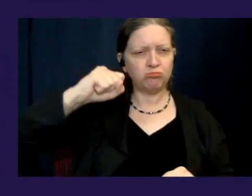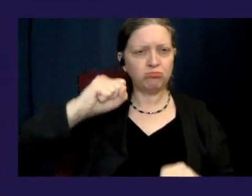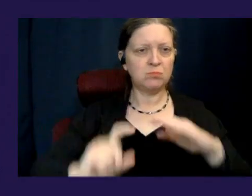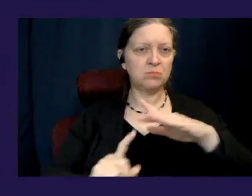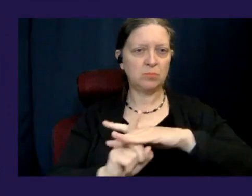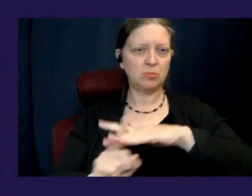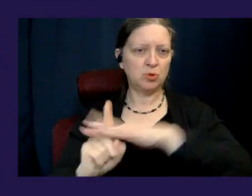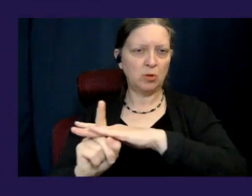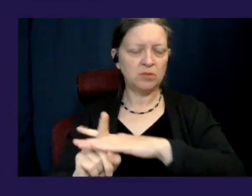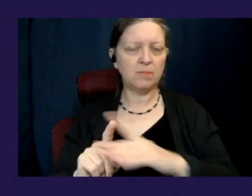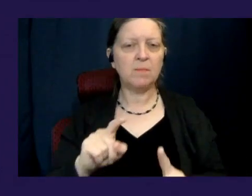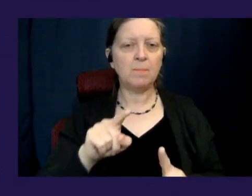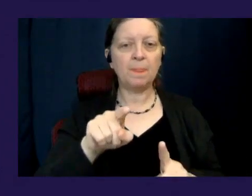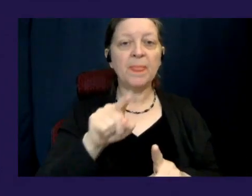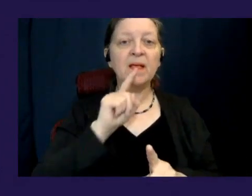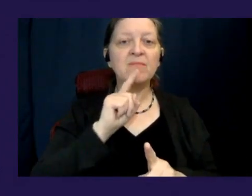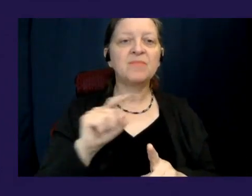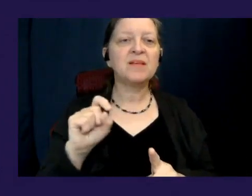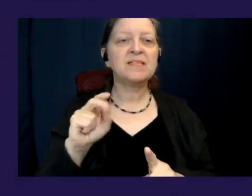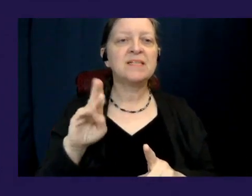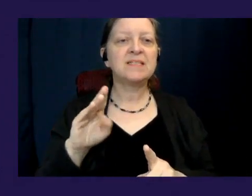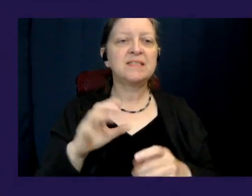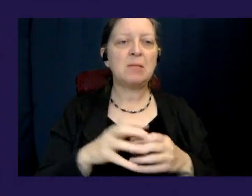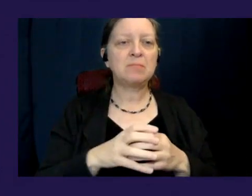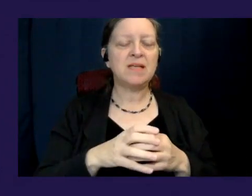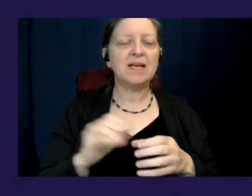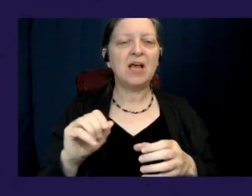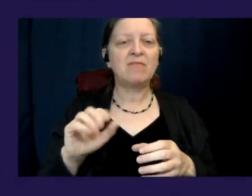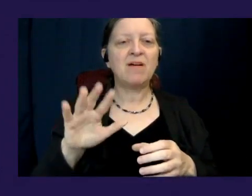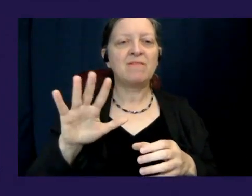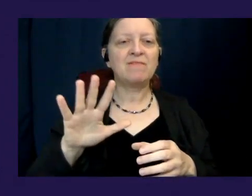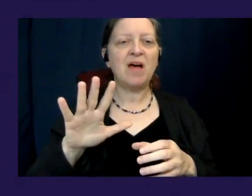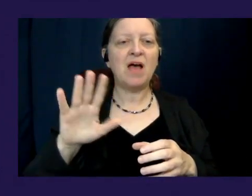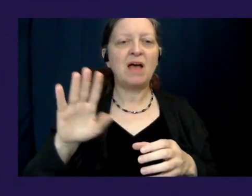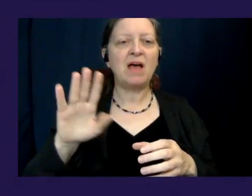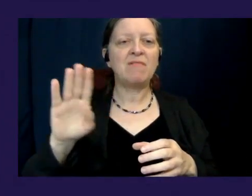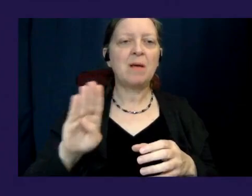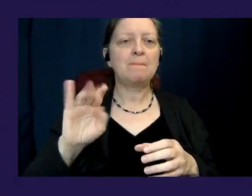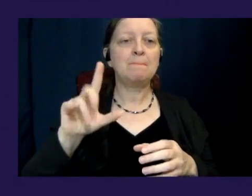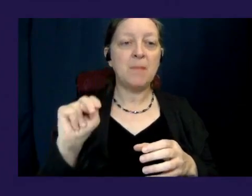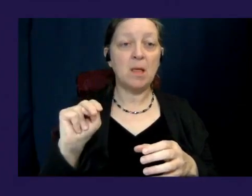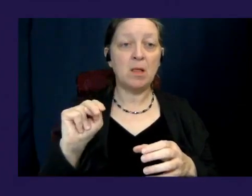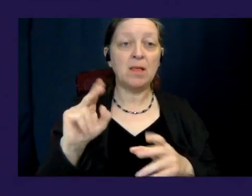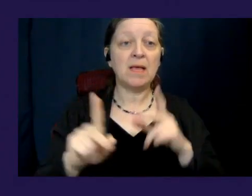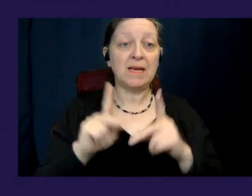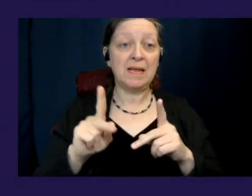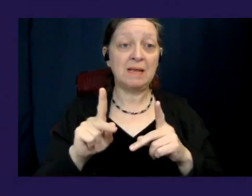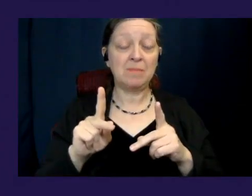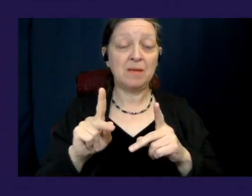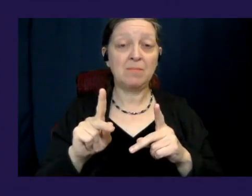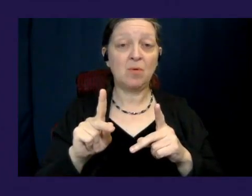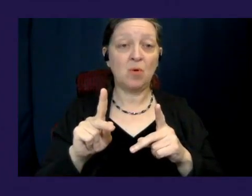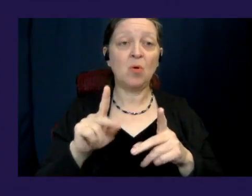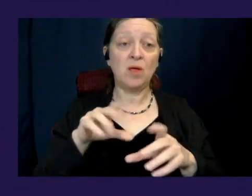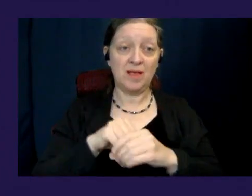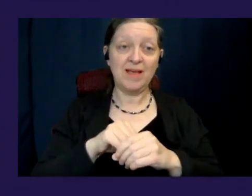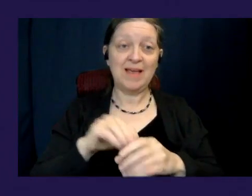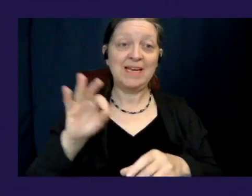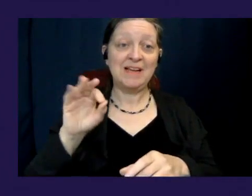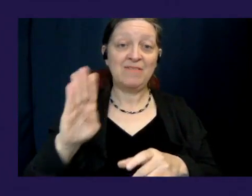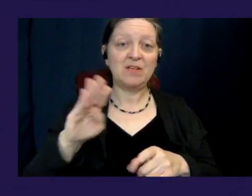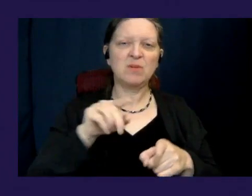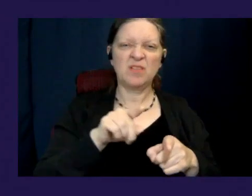the 5 billion people on Facebook, and there's about 500 million you're looking at in the whole